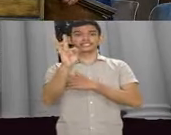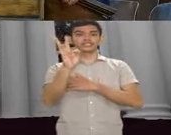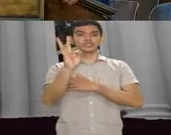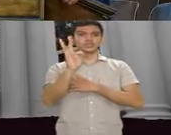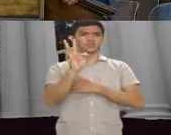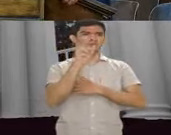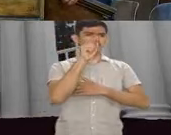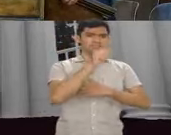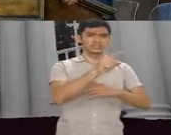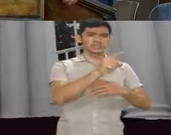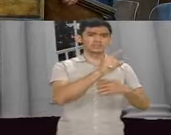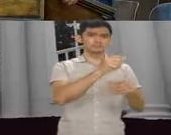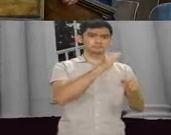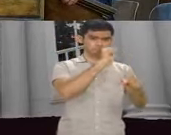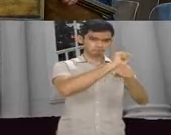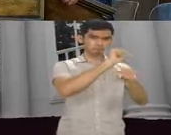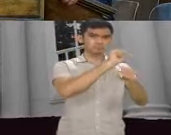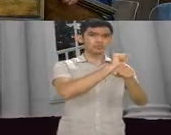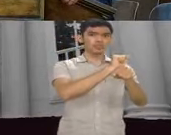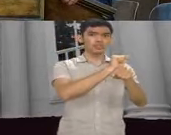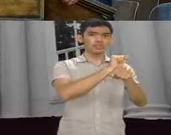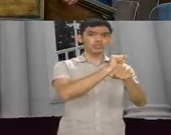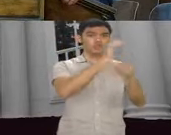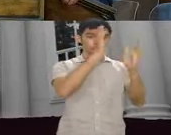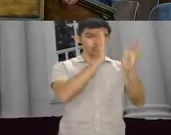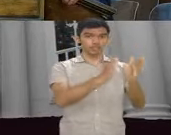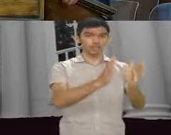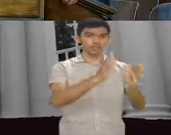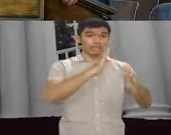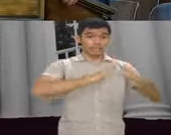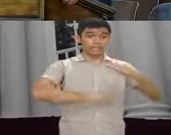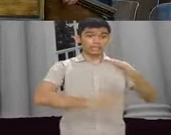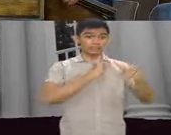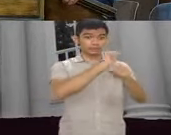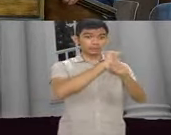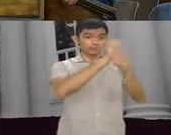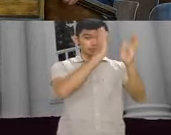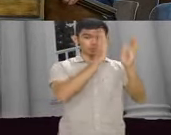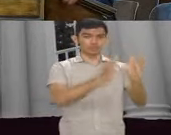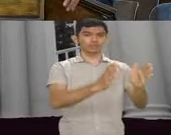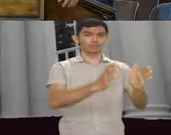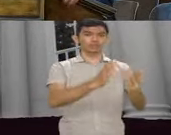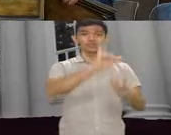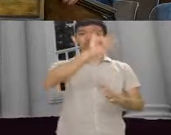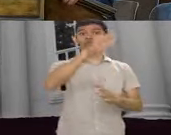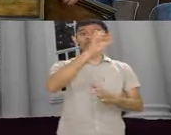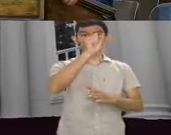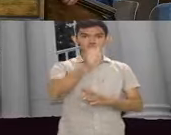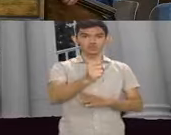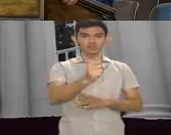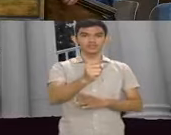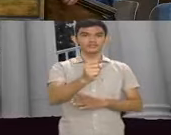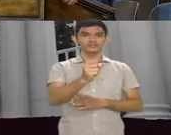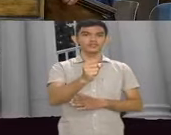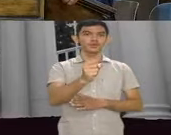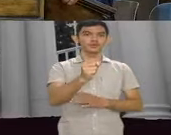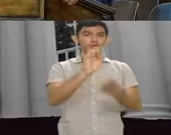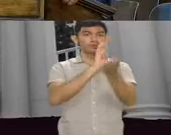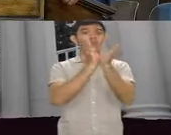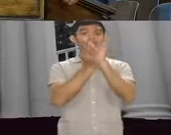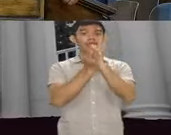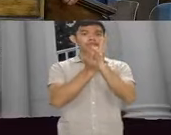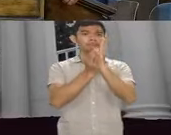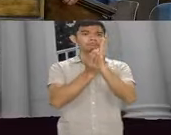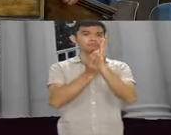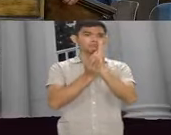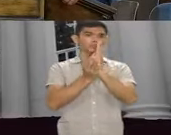the carpenter, the son of Mary? Because Joseph, by trade was a carpenter and taught his